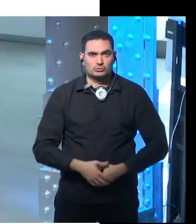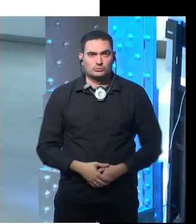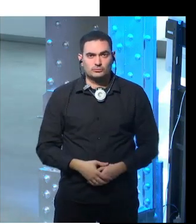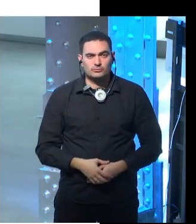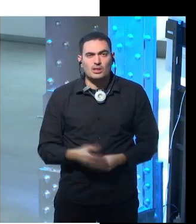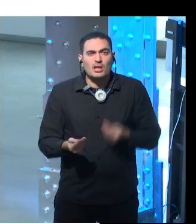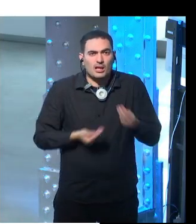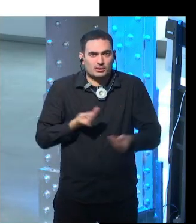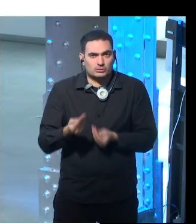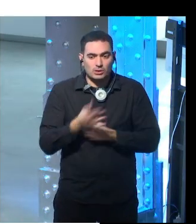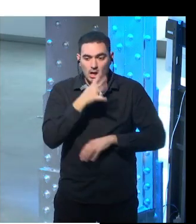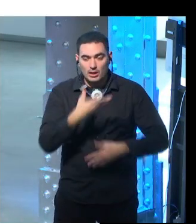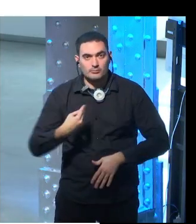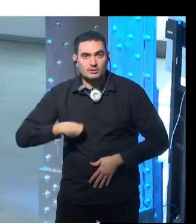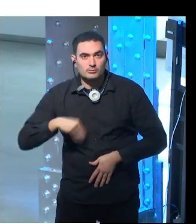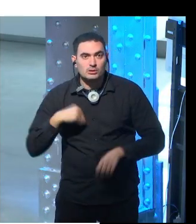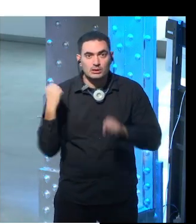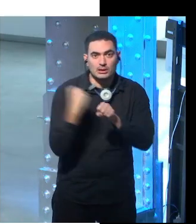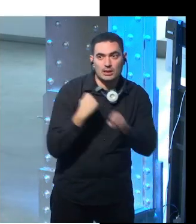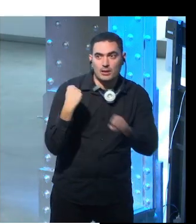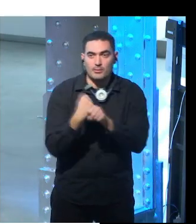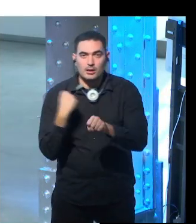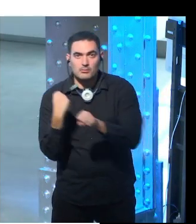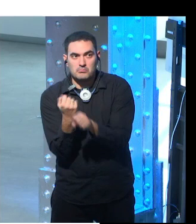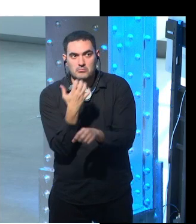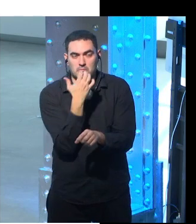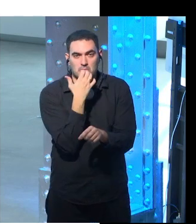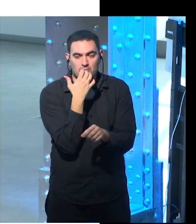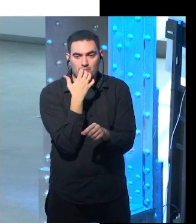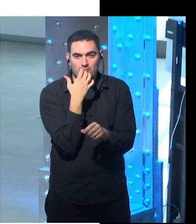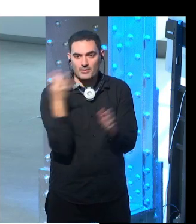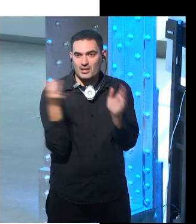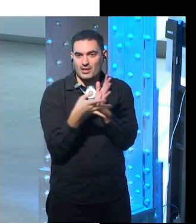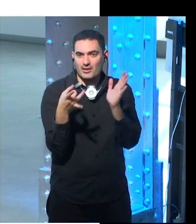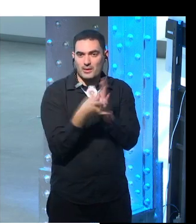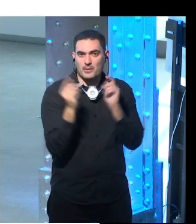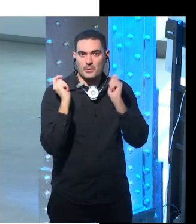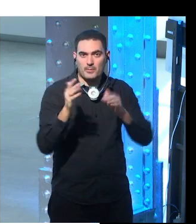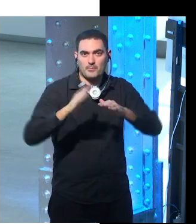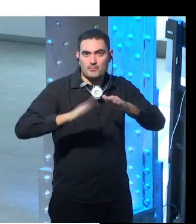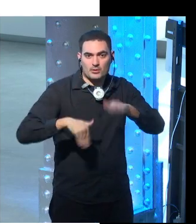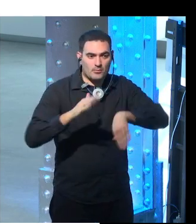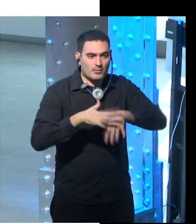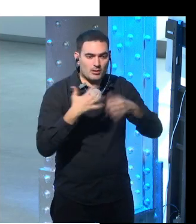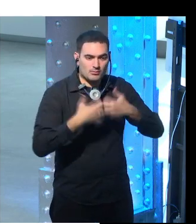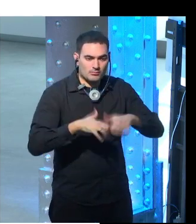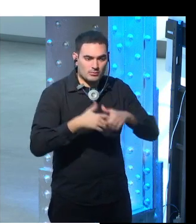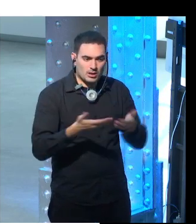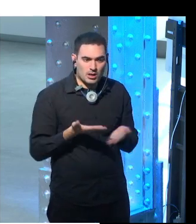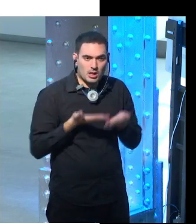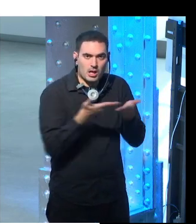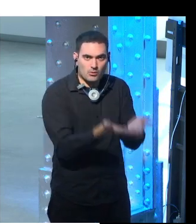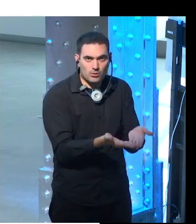low-skill, low-income jobs that are susceptible to automation going forward. It used to be the case that at